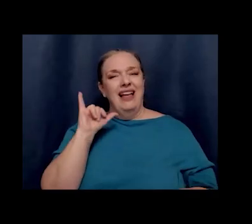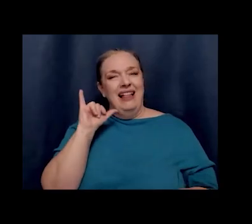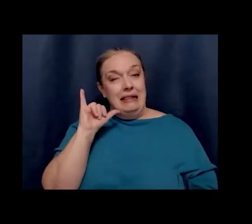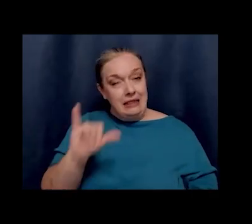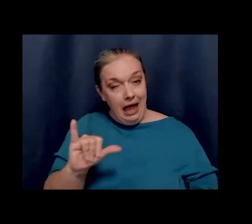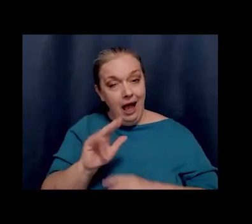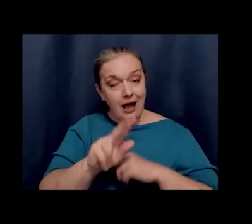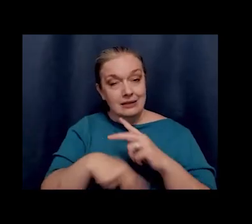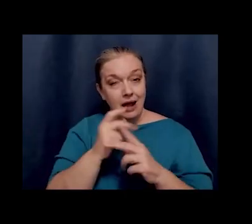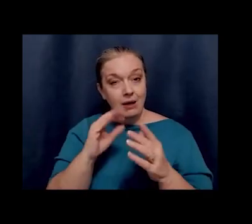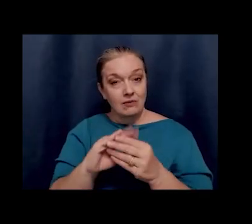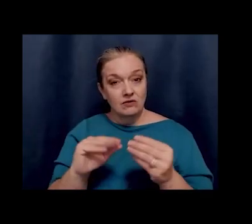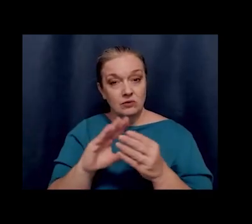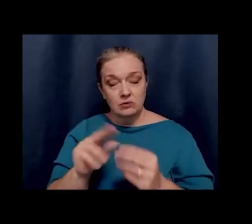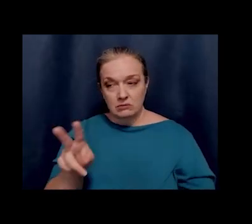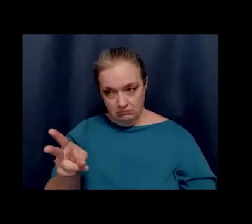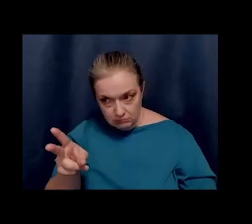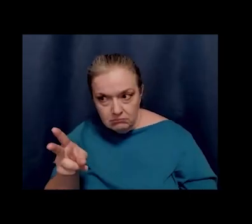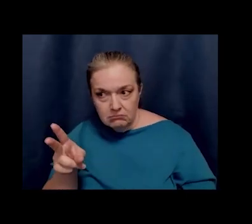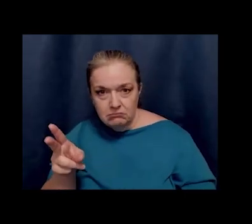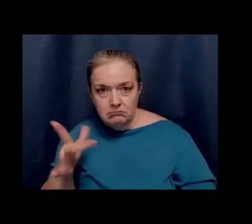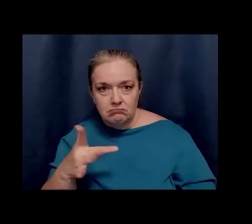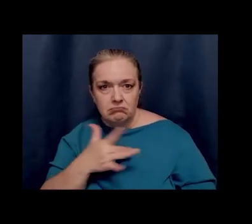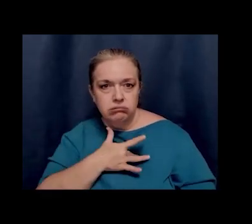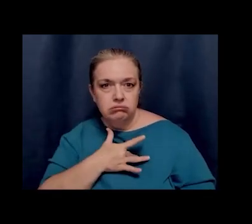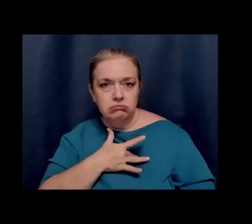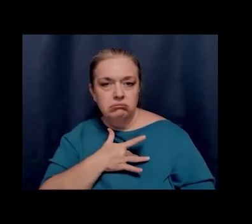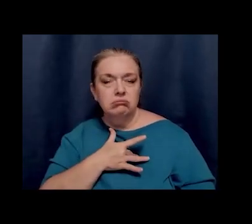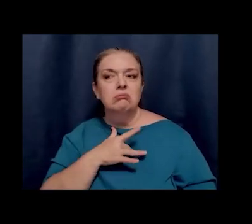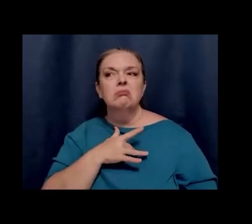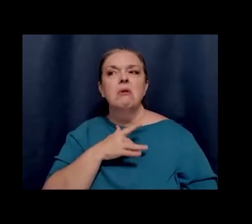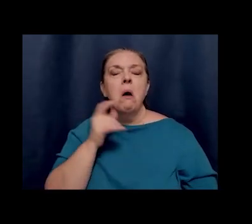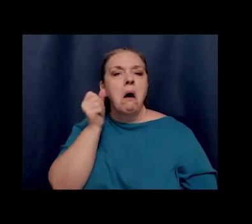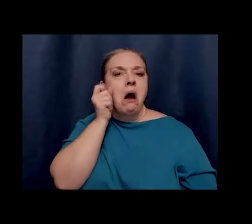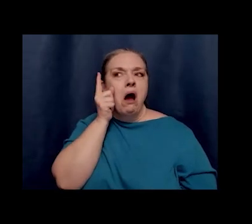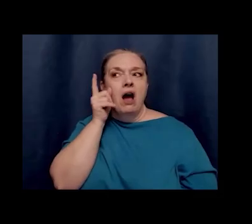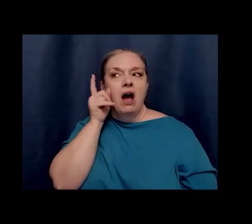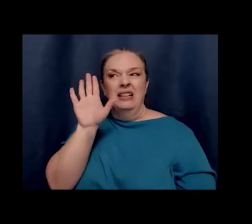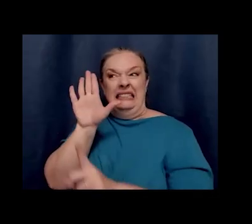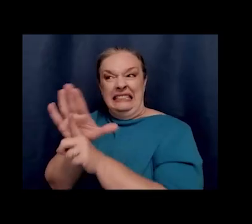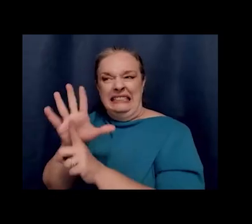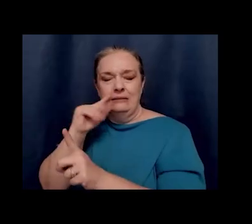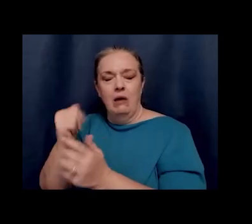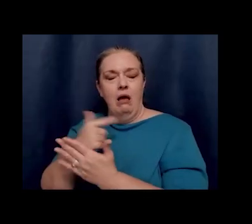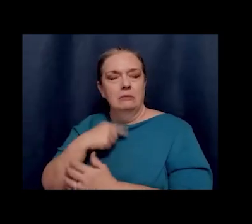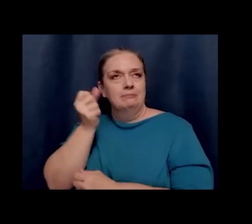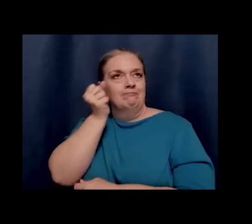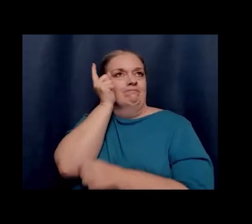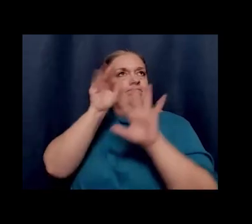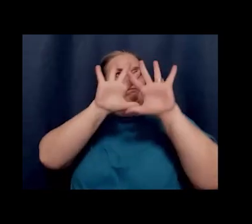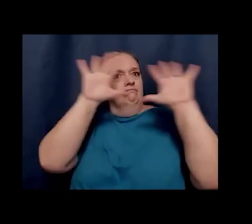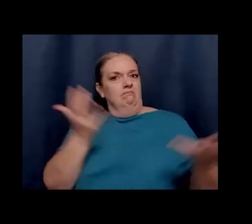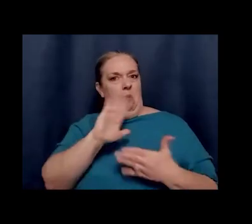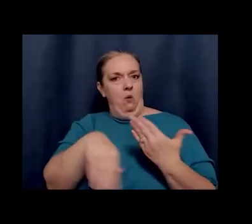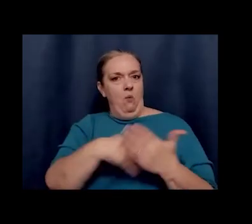so universal and resonate with everyone when you visit these sites. The desire to continue to create, no